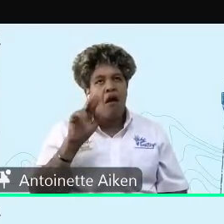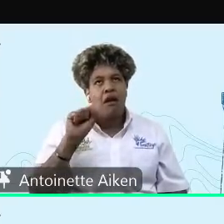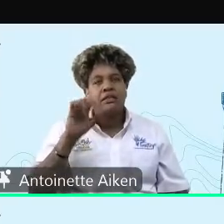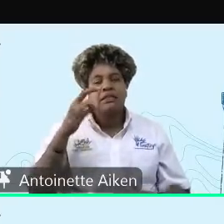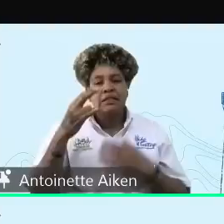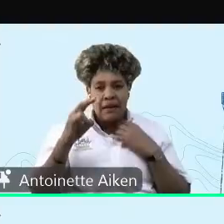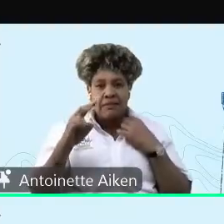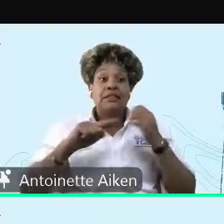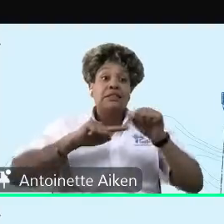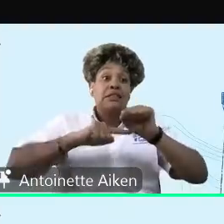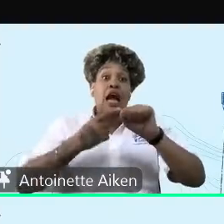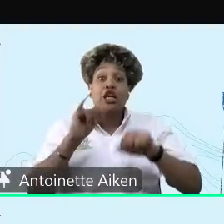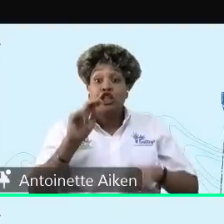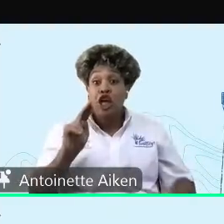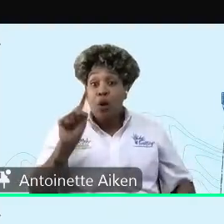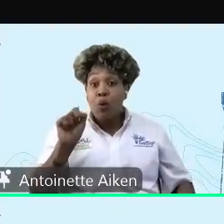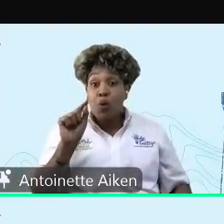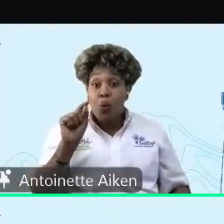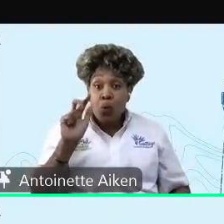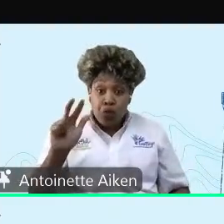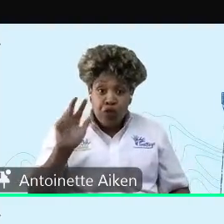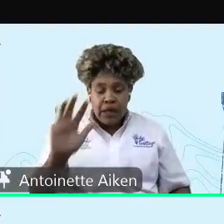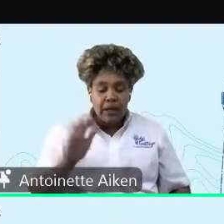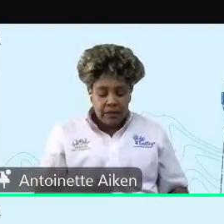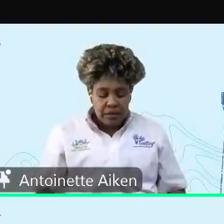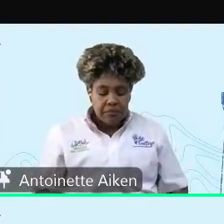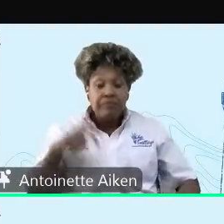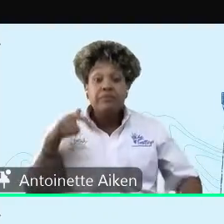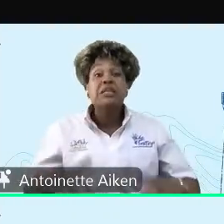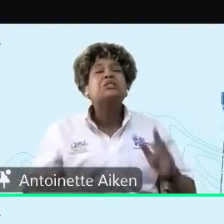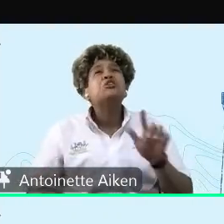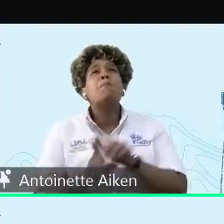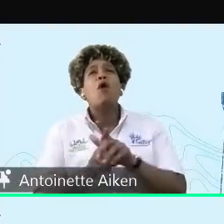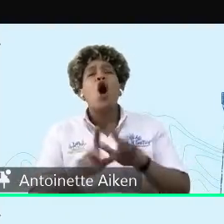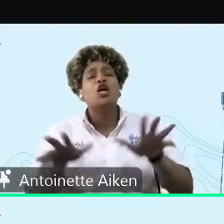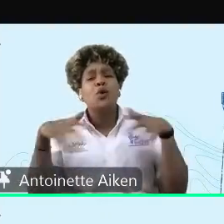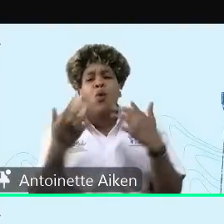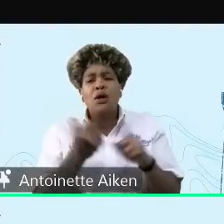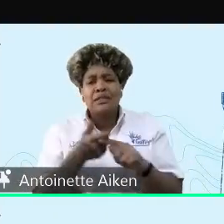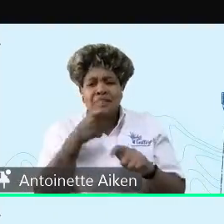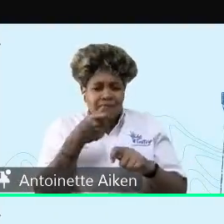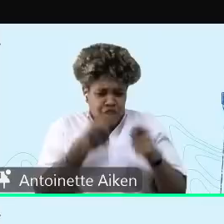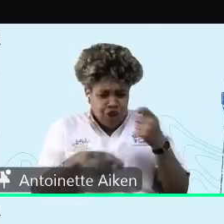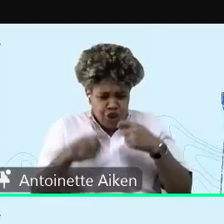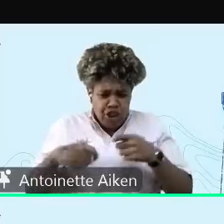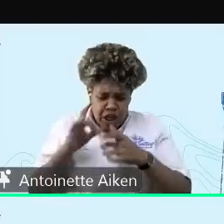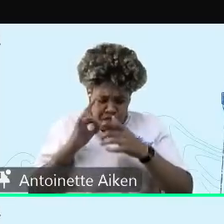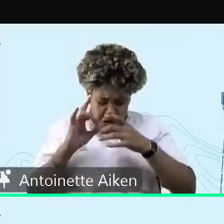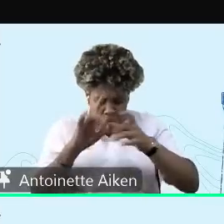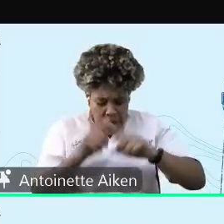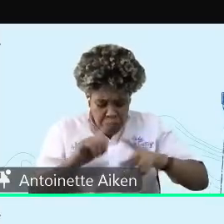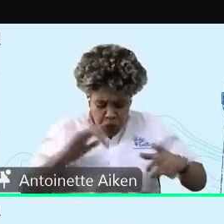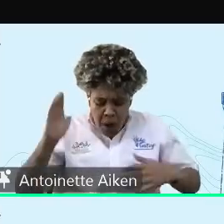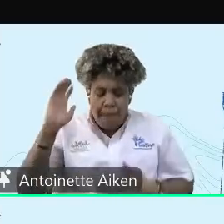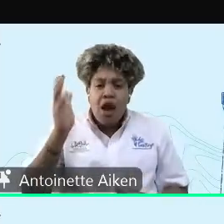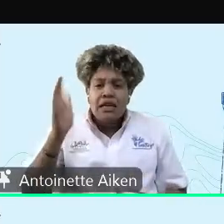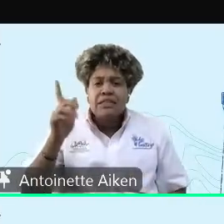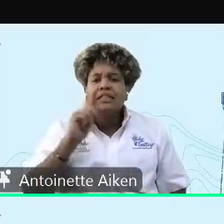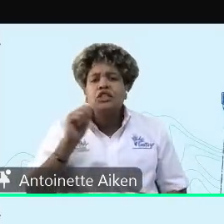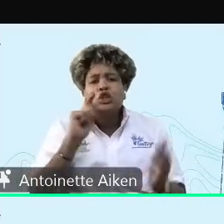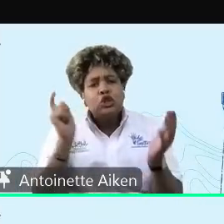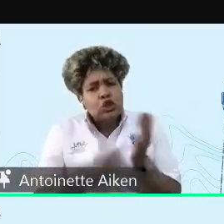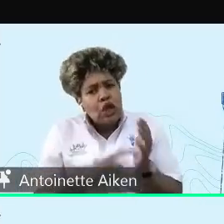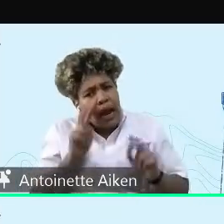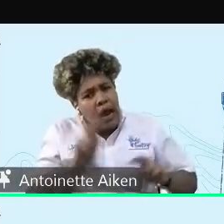January 1, 2023. This brought about changes in relation to the presentation,